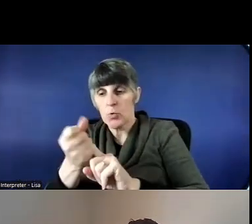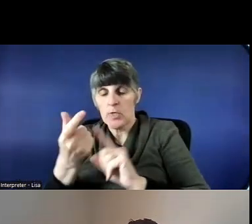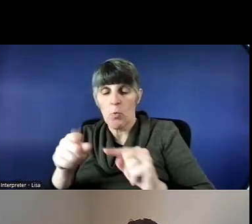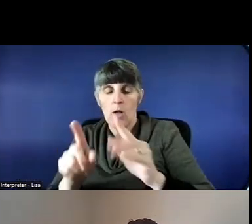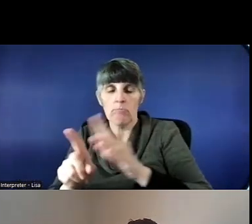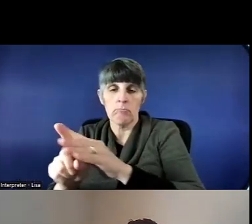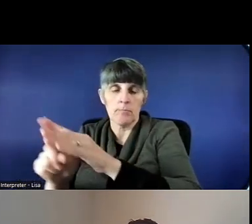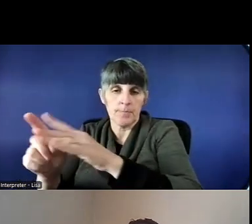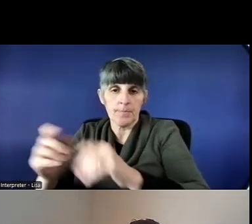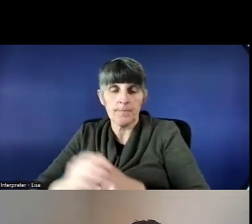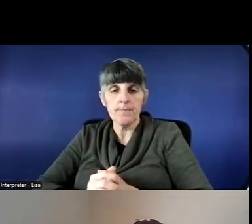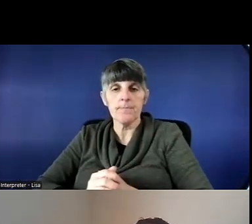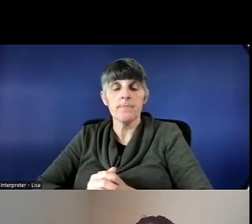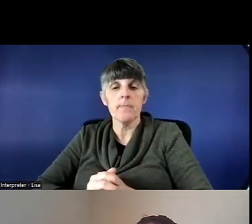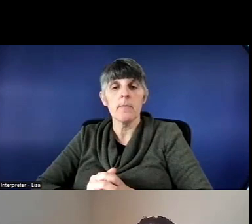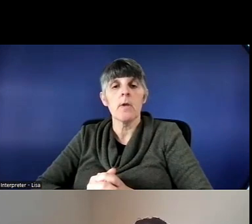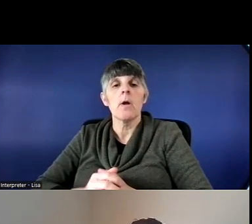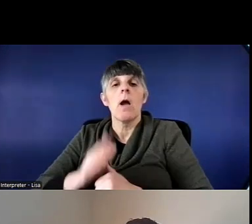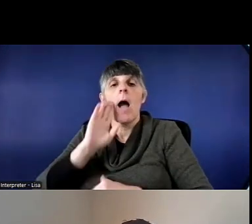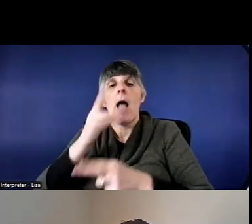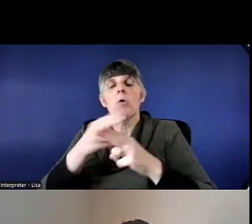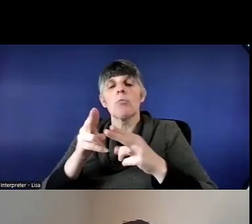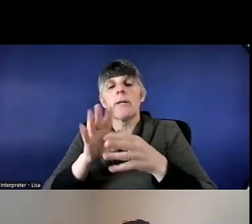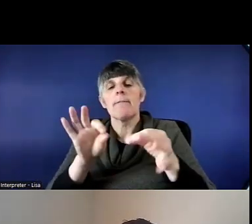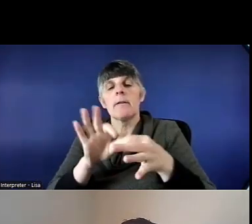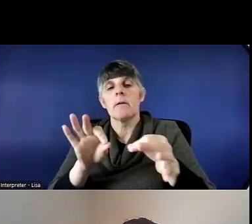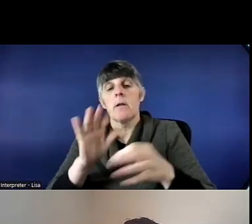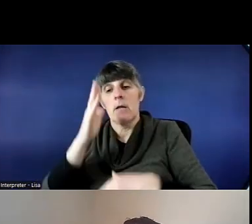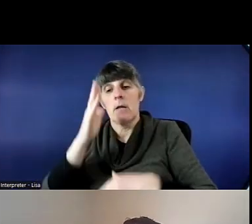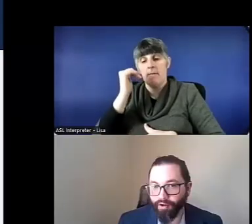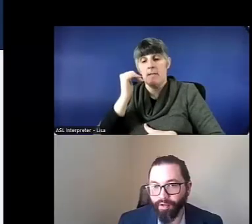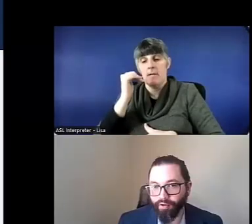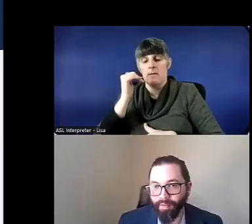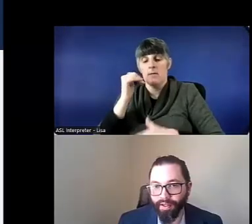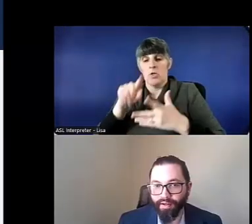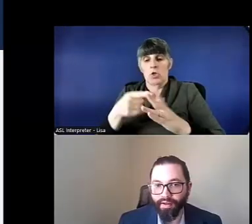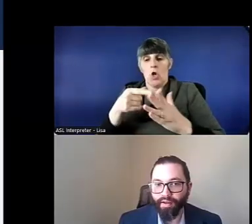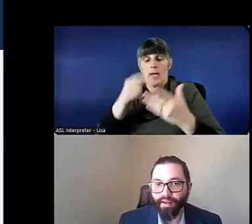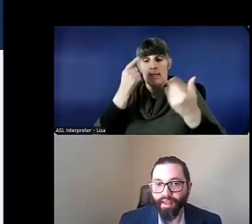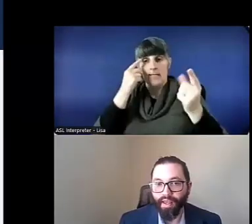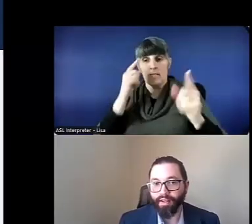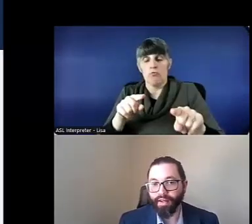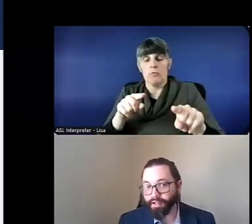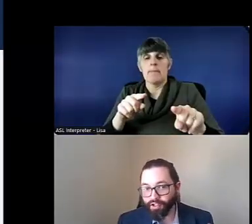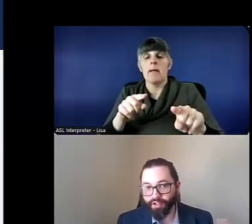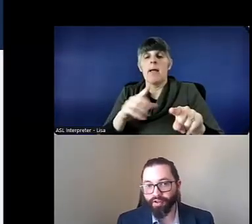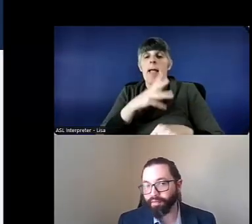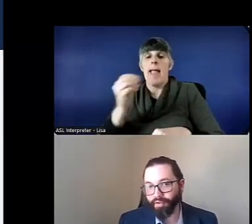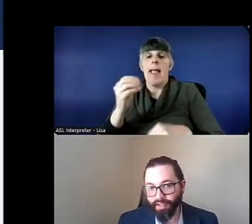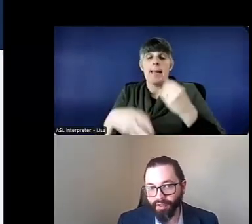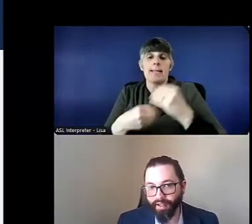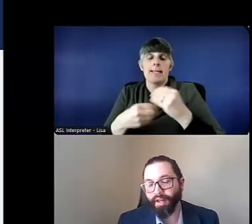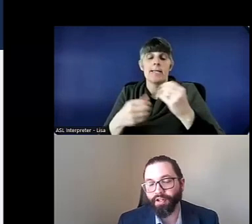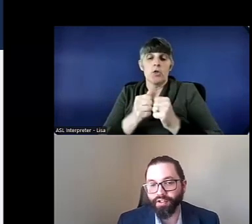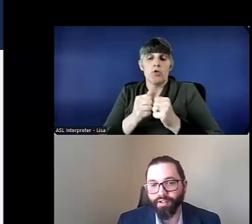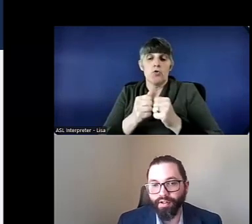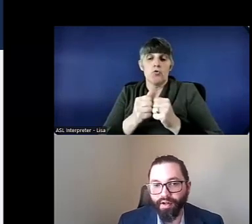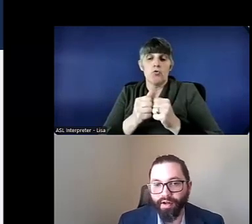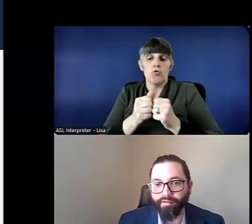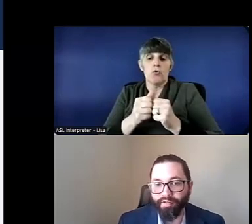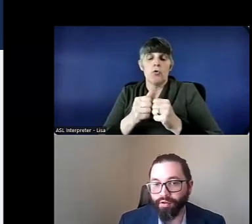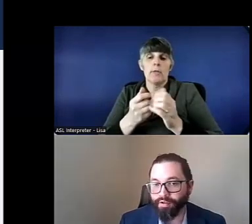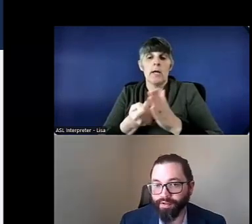arise. I will briefly note that since entering into the settlement agreement, and in addition to the complete